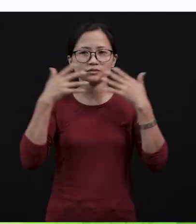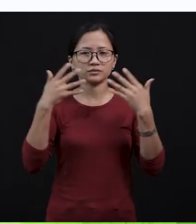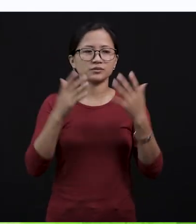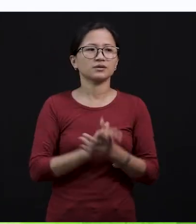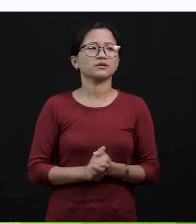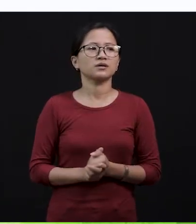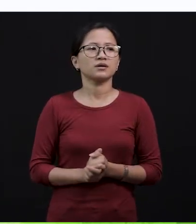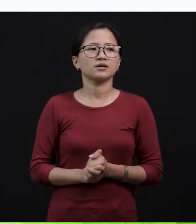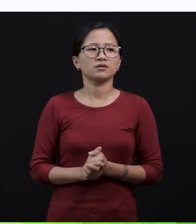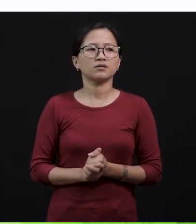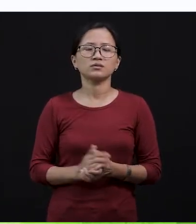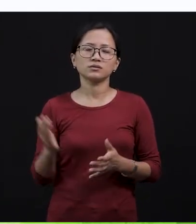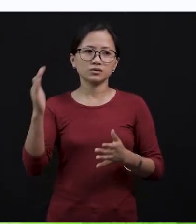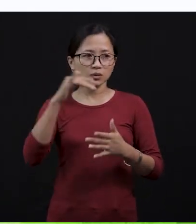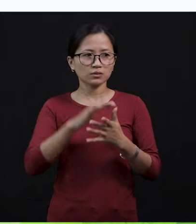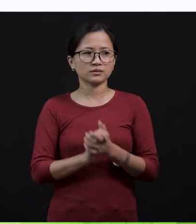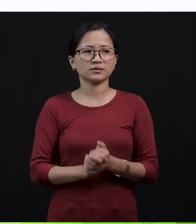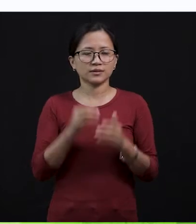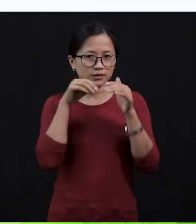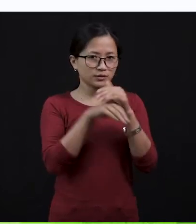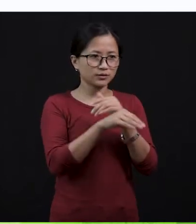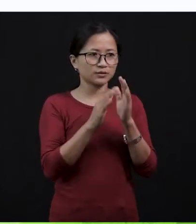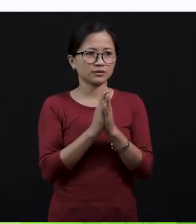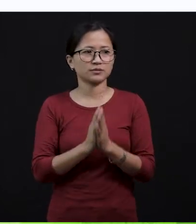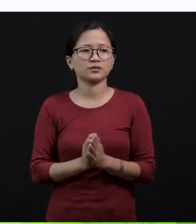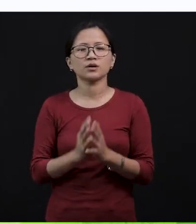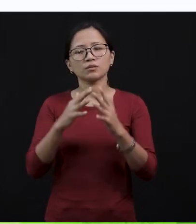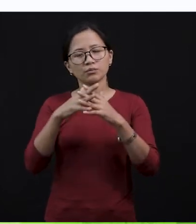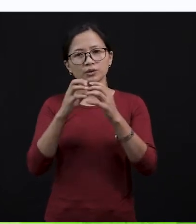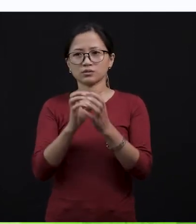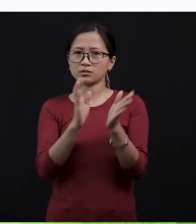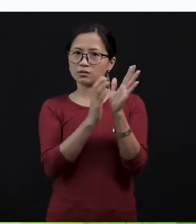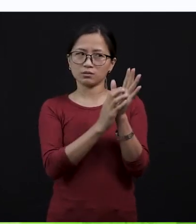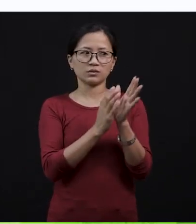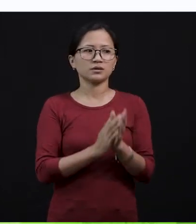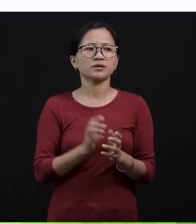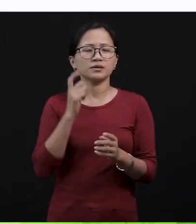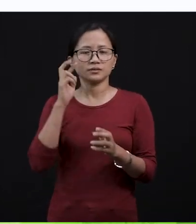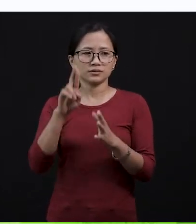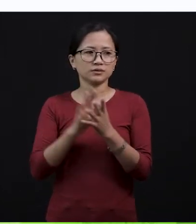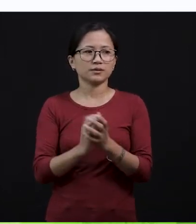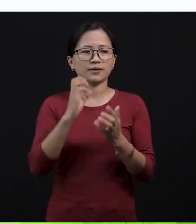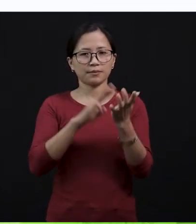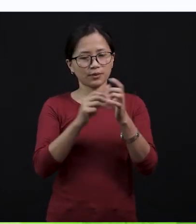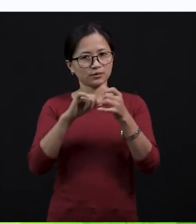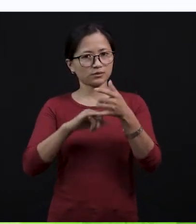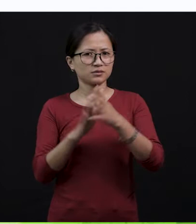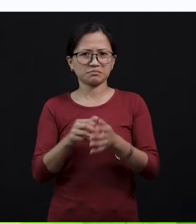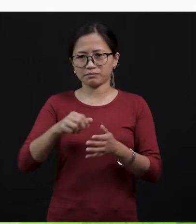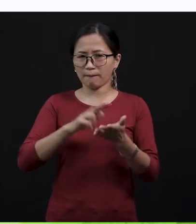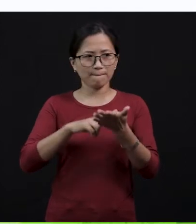Macavity's a mystery cat. He is called the Hidden Paw, for he is the master criminal who can defy the law.